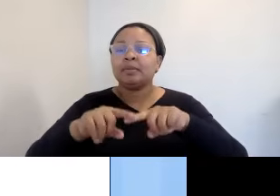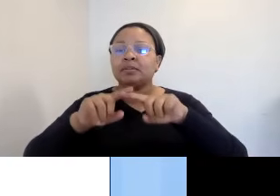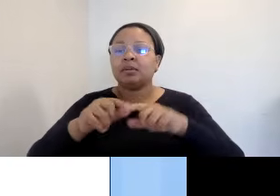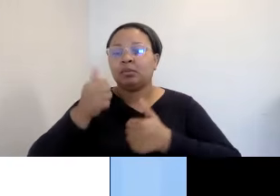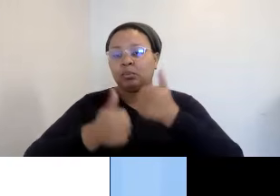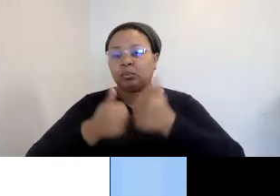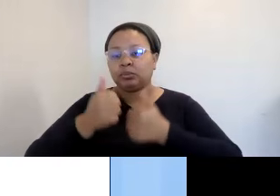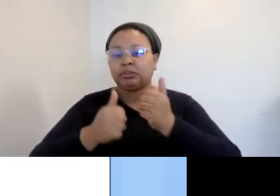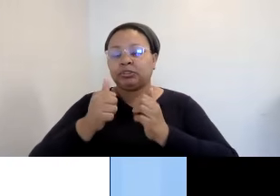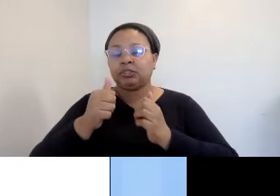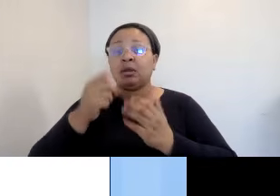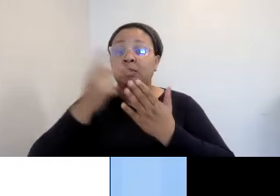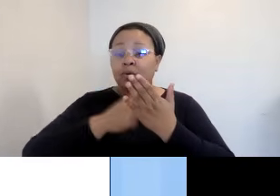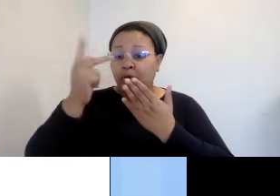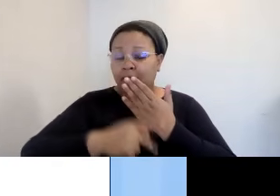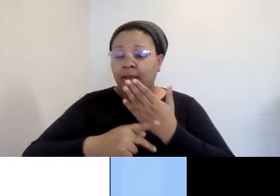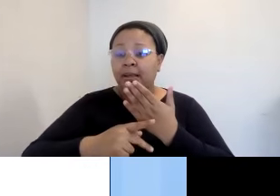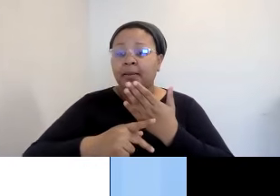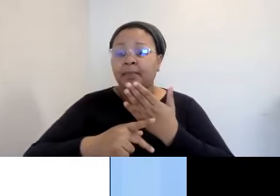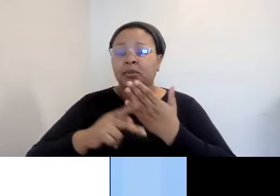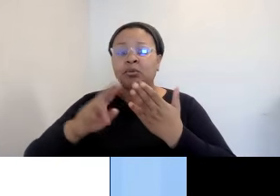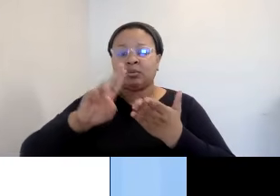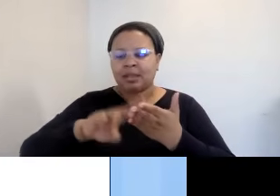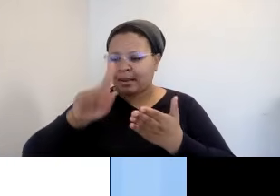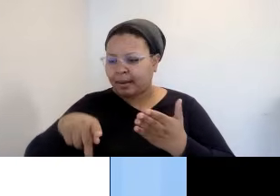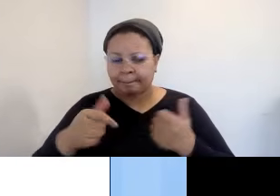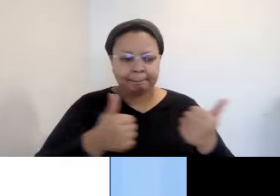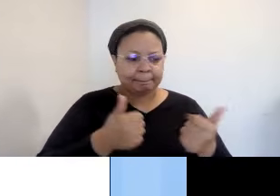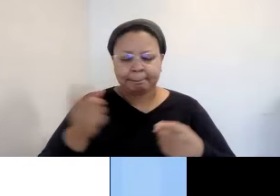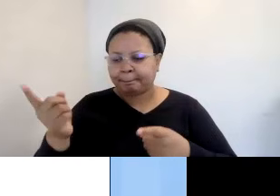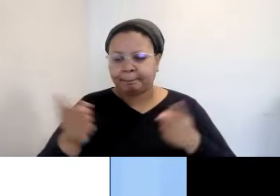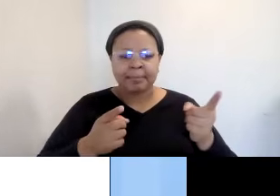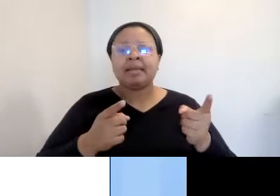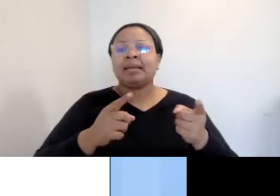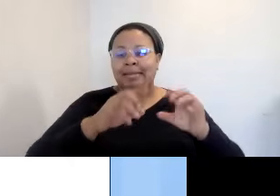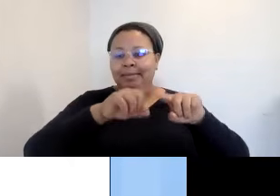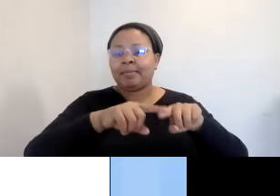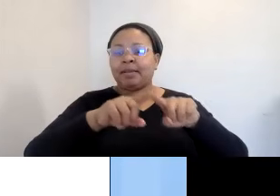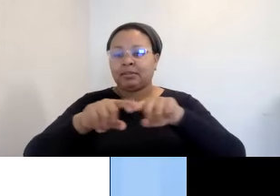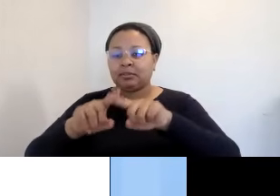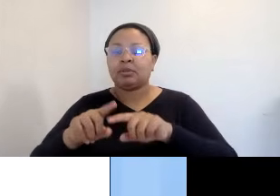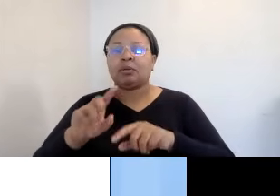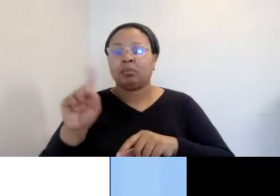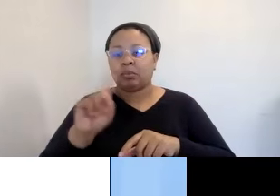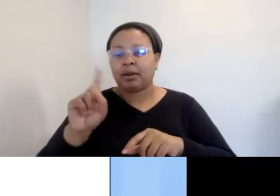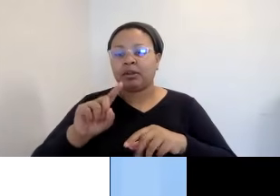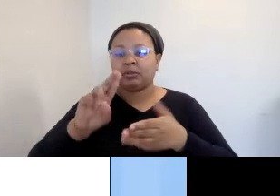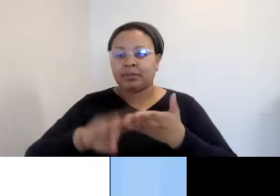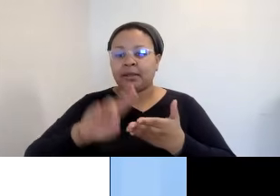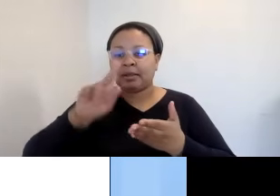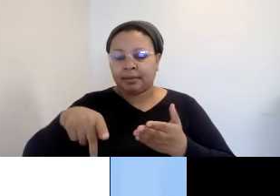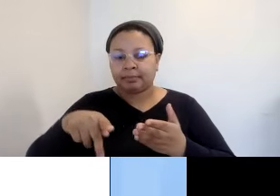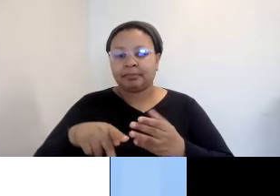the lifetime limits are going to differ, and it's tied to that particular 529 education savings